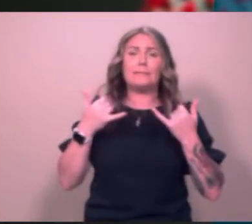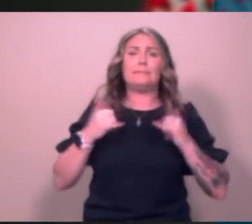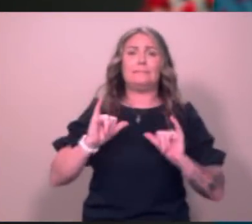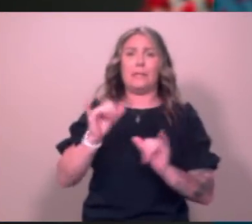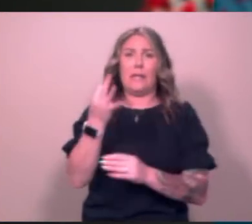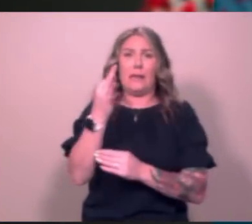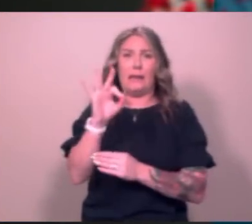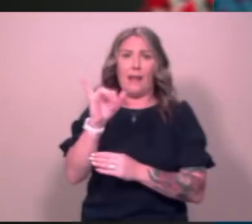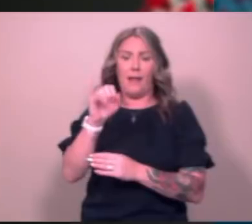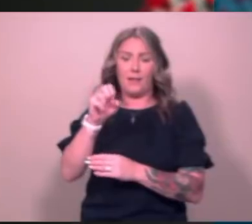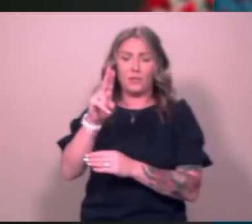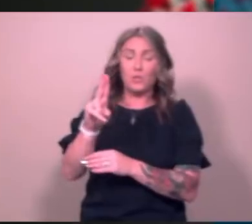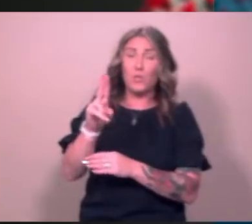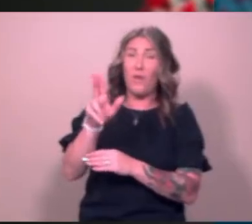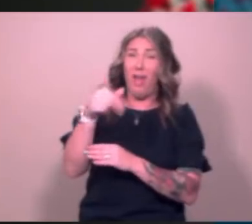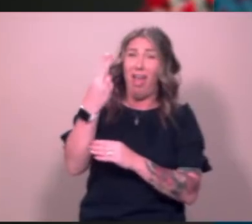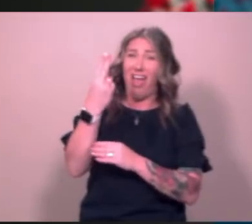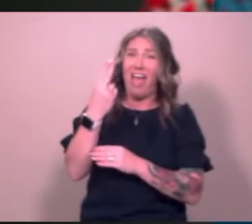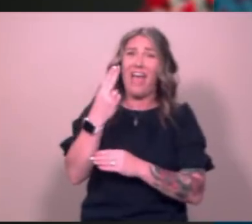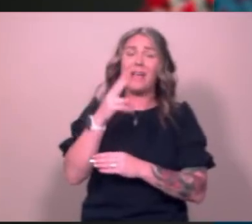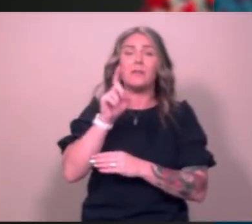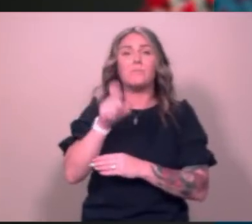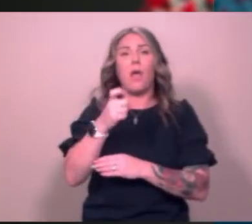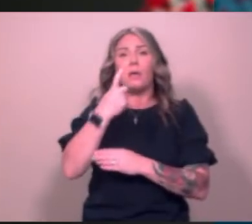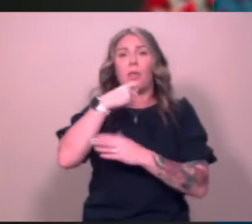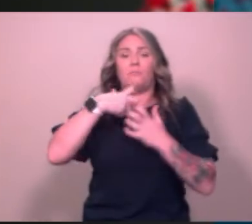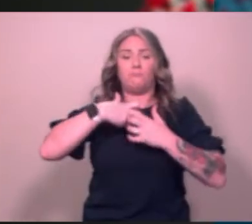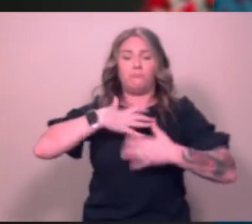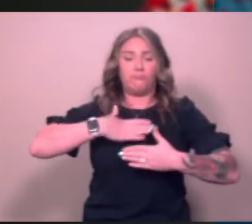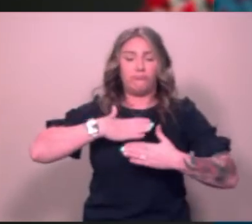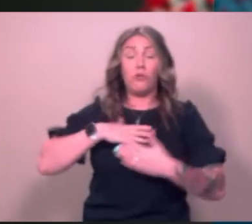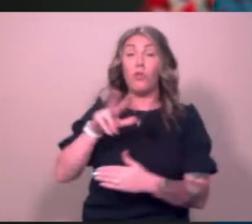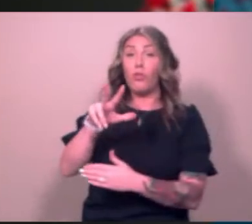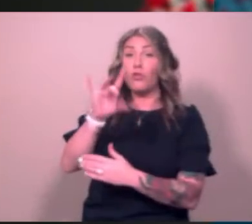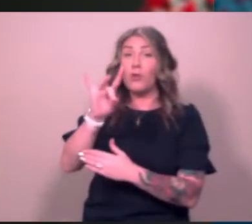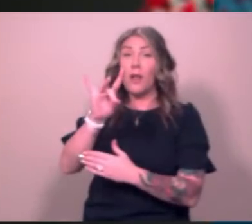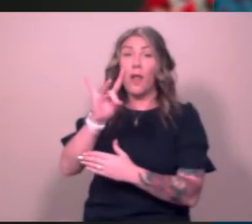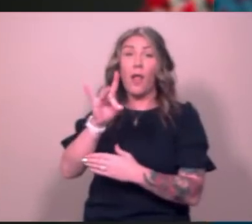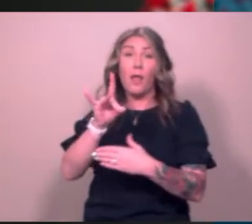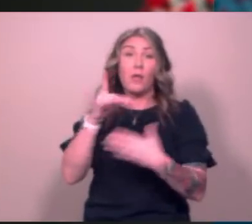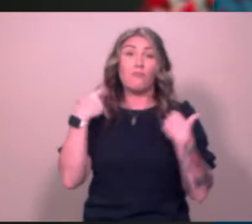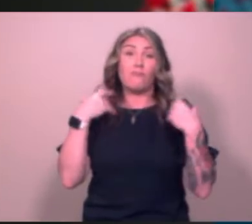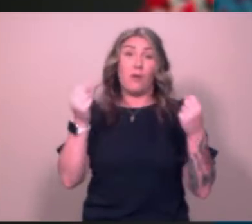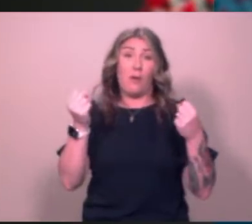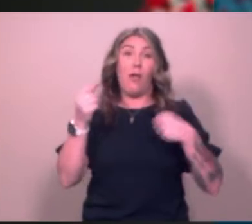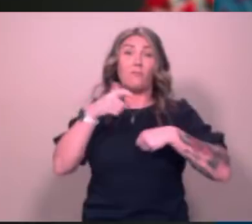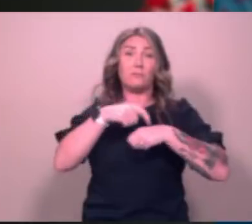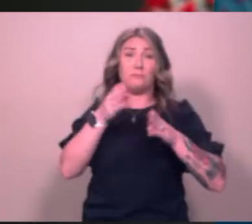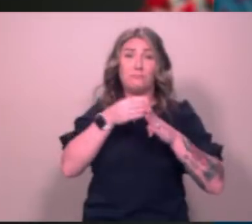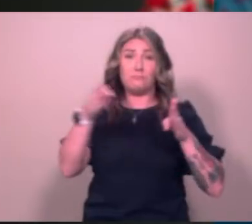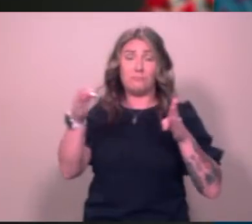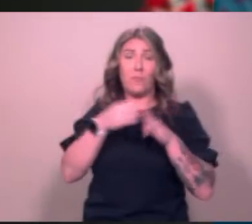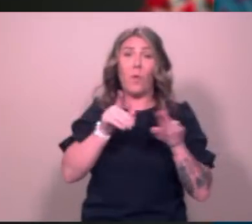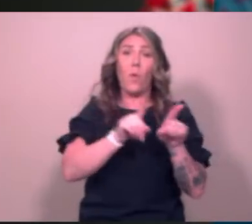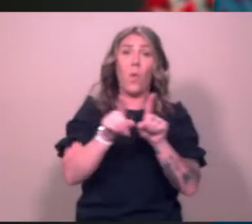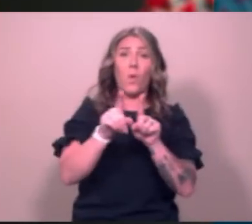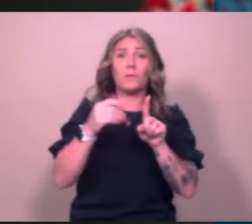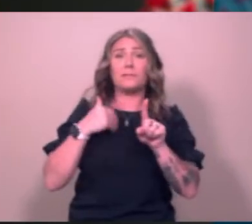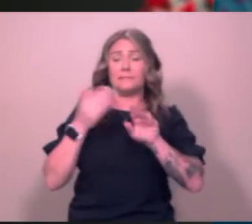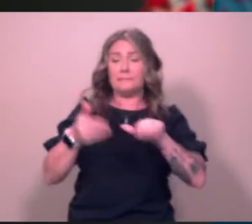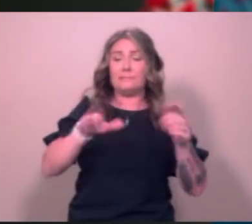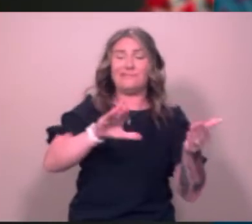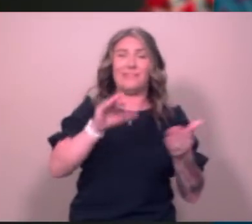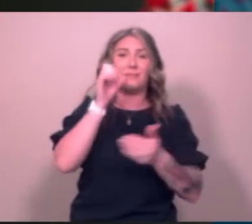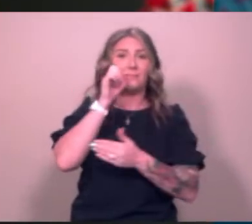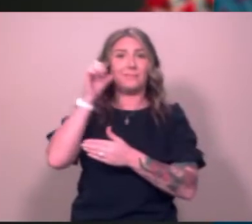but a high proportion of those are on the ventilator. We have 38 in that recovery period. And I would want to say that we also did have a death